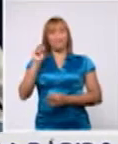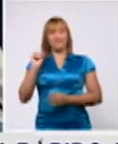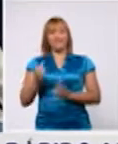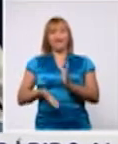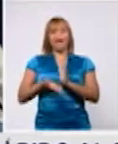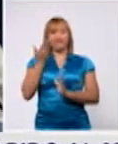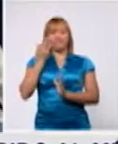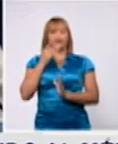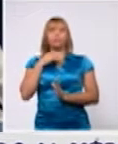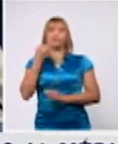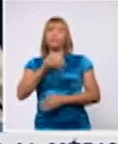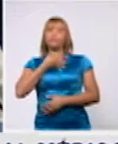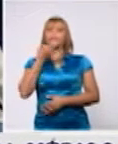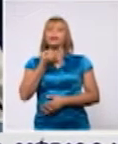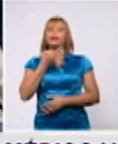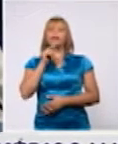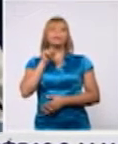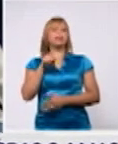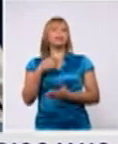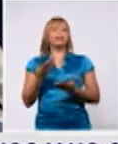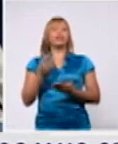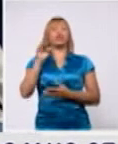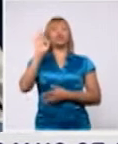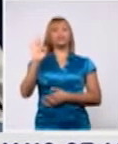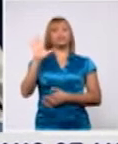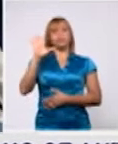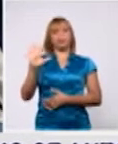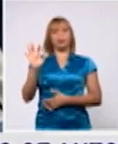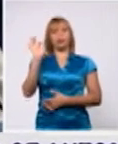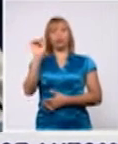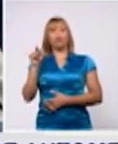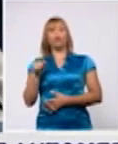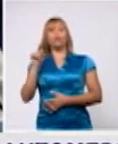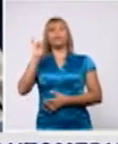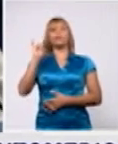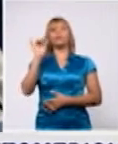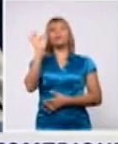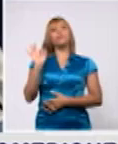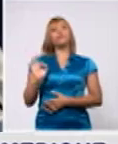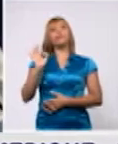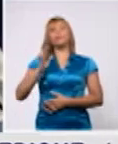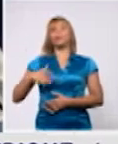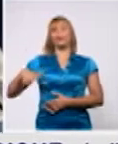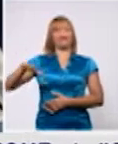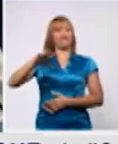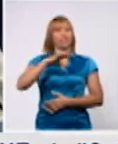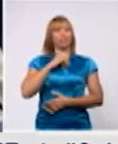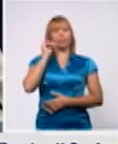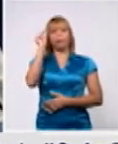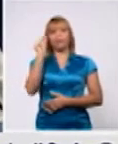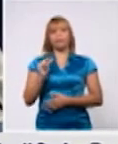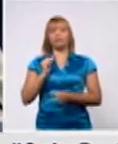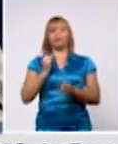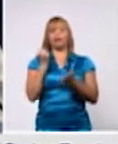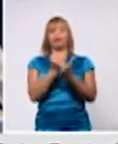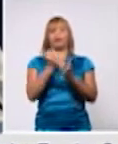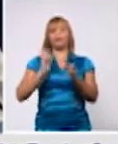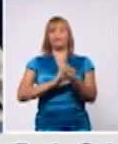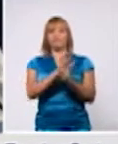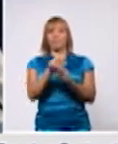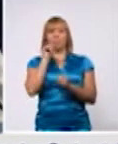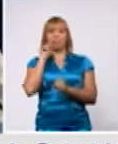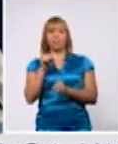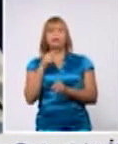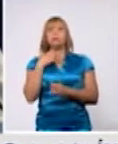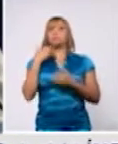2 patients were previously evacuated at the start of the pandemic. Yesterday, 20 people were discharged